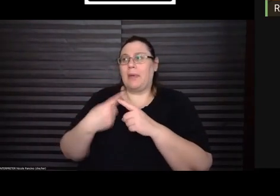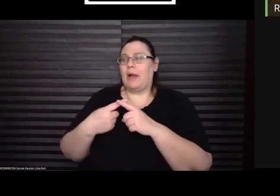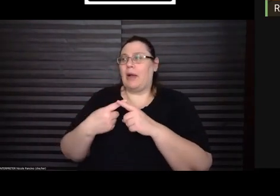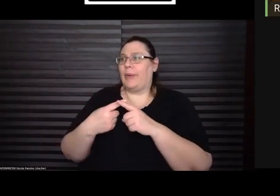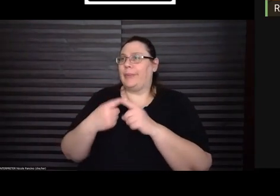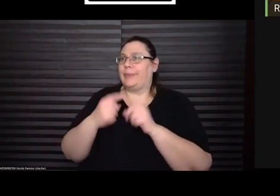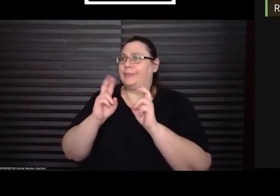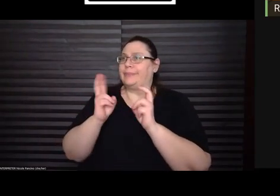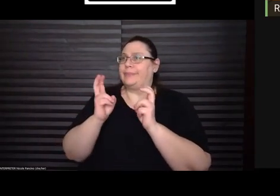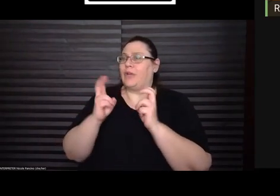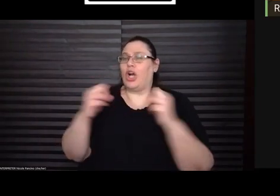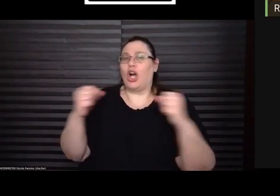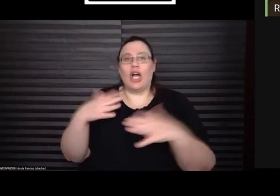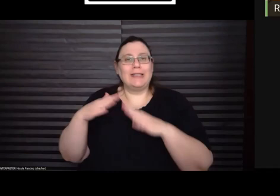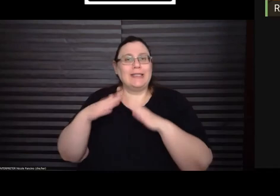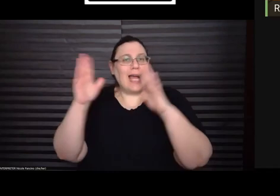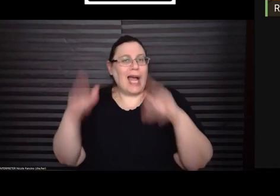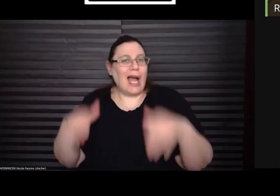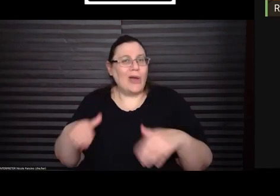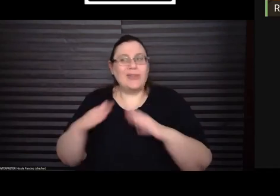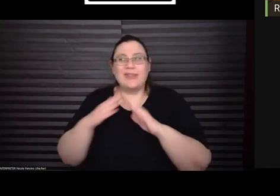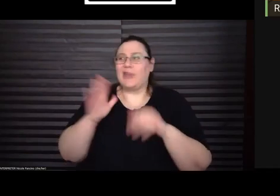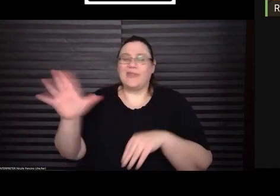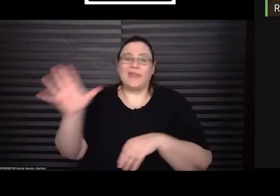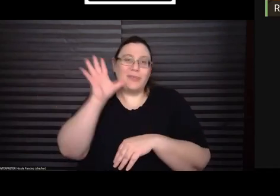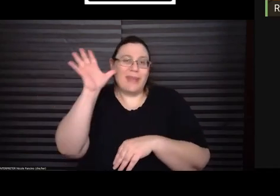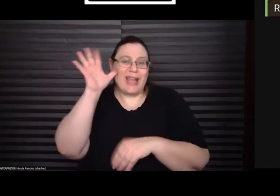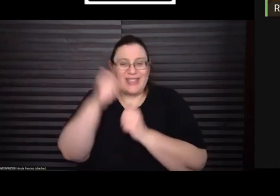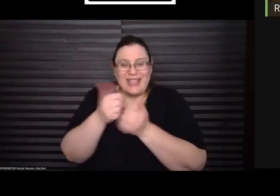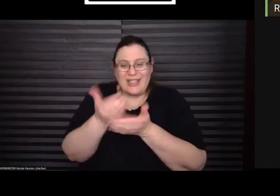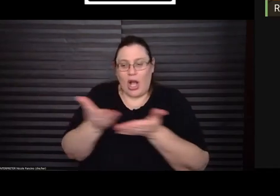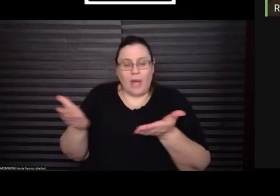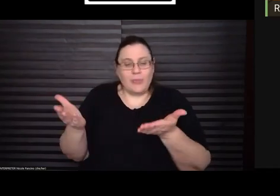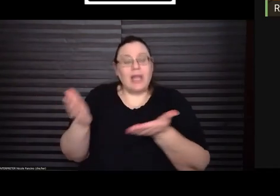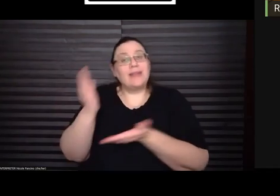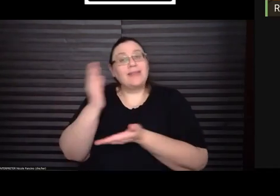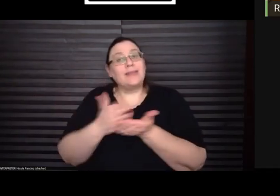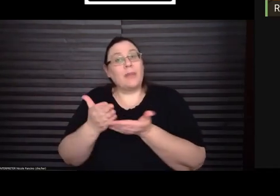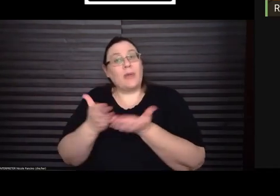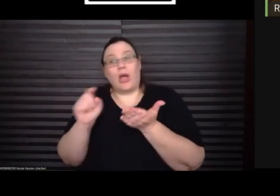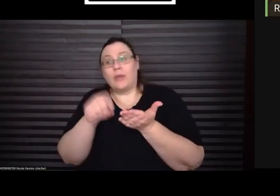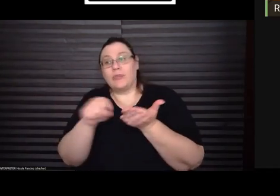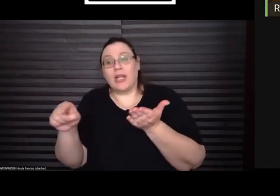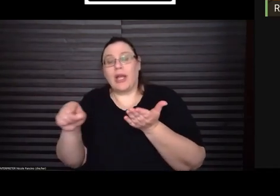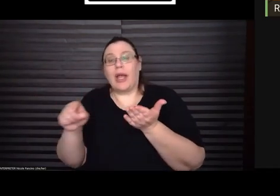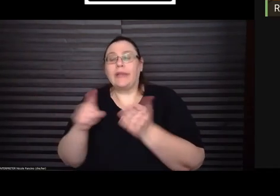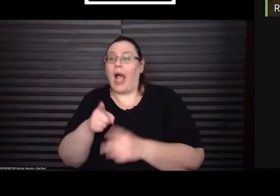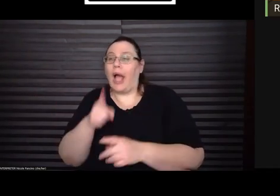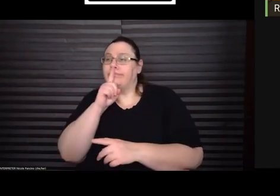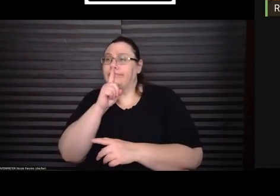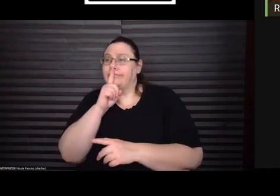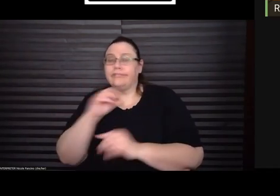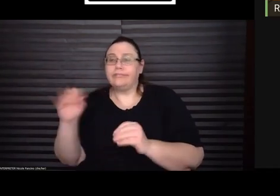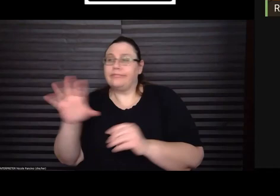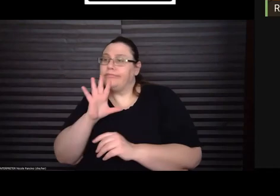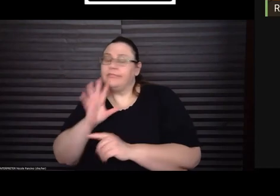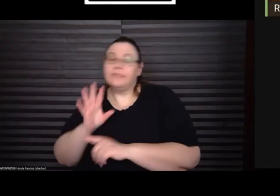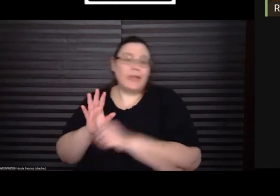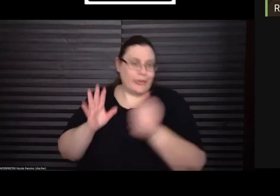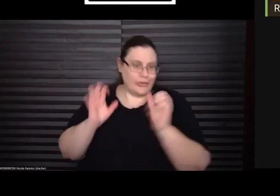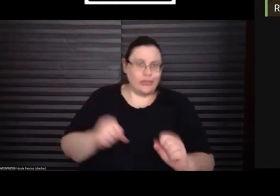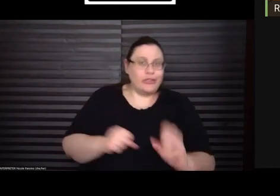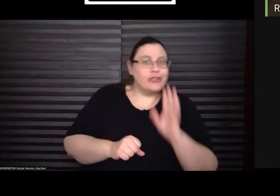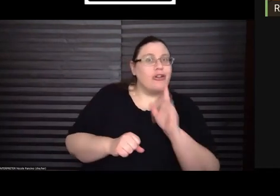basically being in almost like a haunted house, in the house of her parents, and each object, some objects were sort of like mute, some were able to